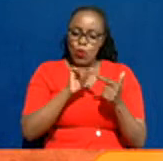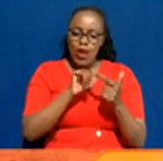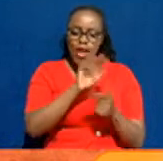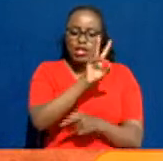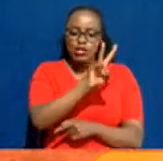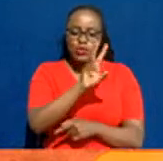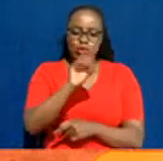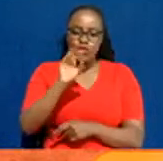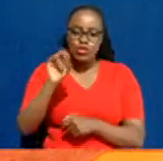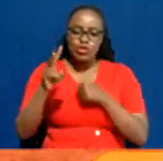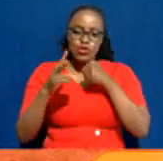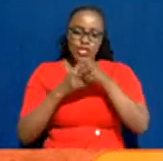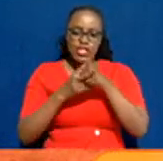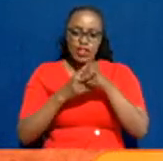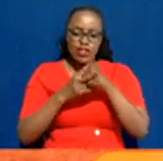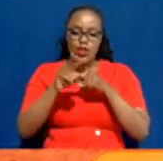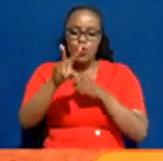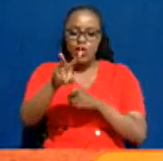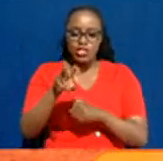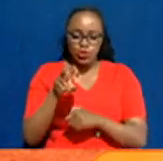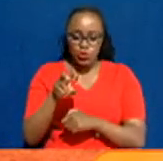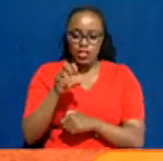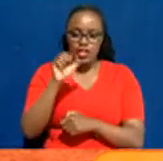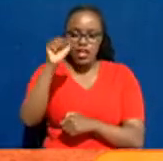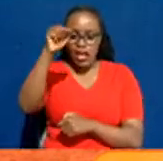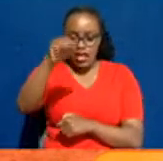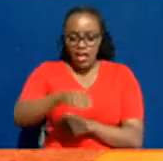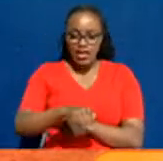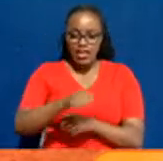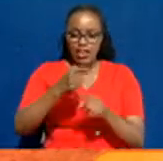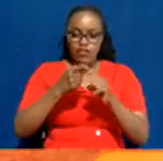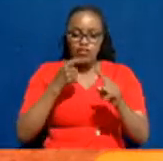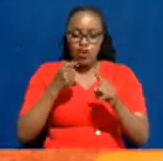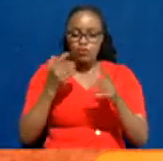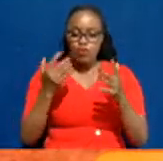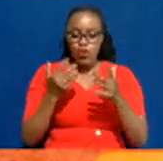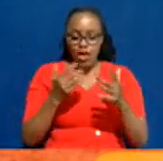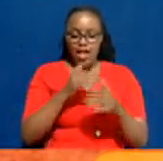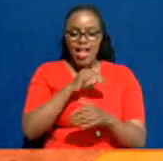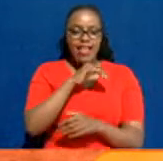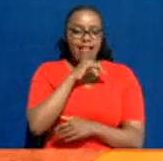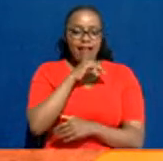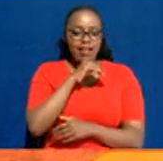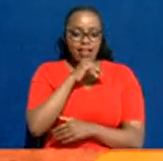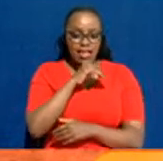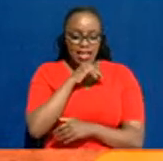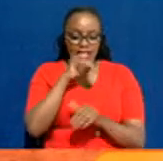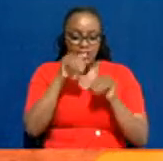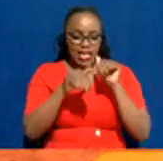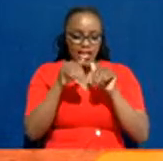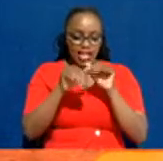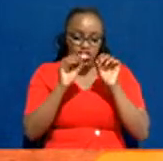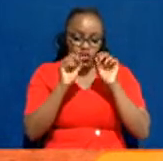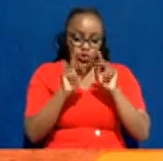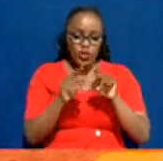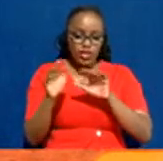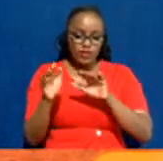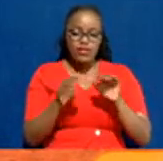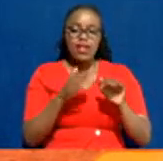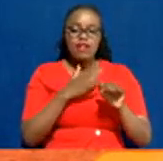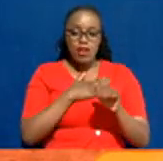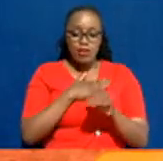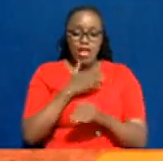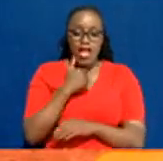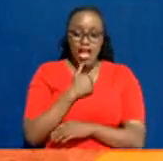2007 elections were stolen. I agree. From the Right Honorable Raila Odinga. Indeed. Okay. And I think